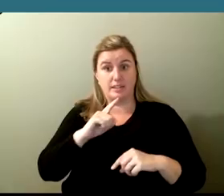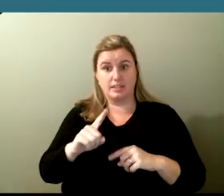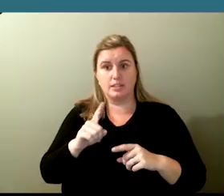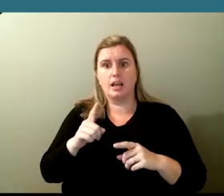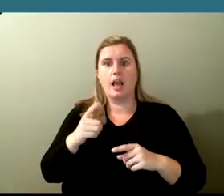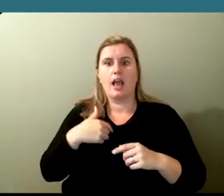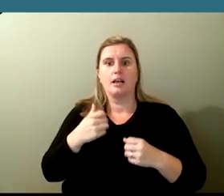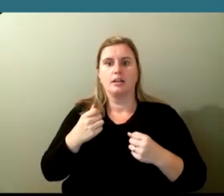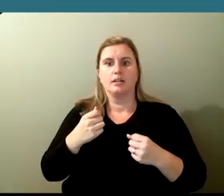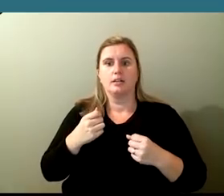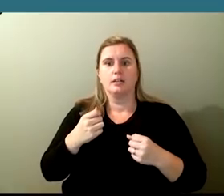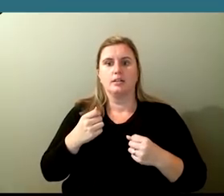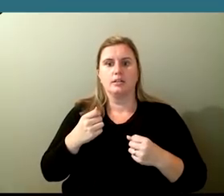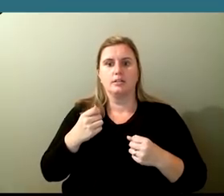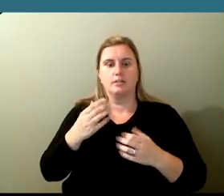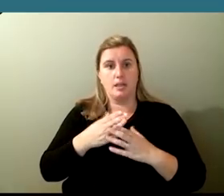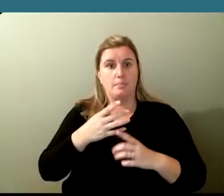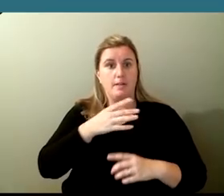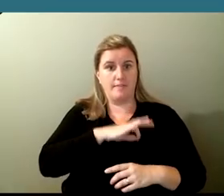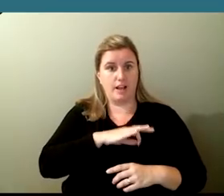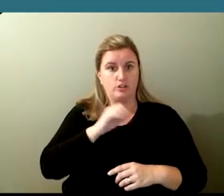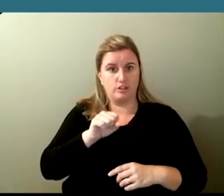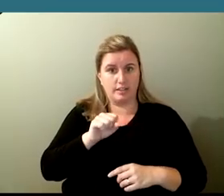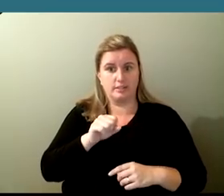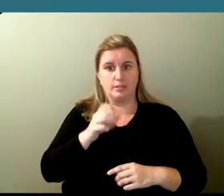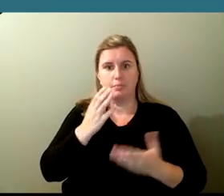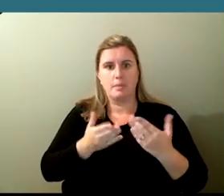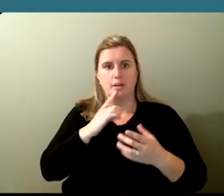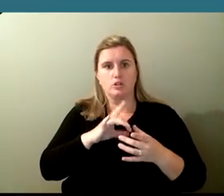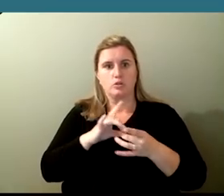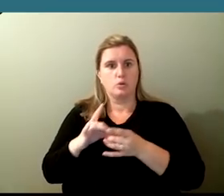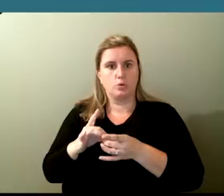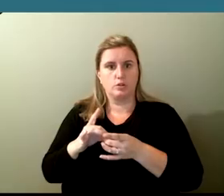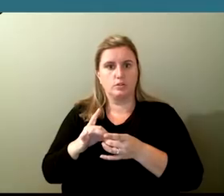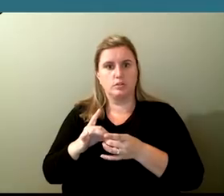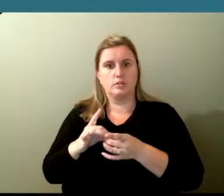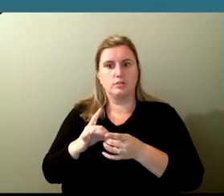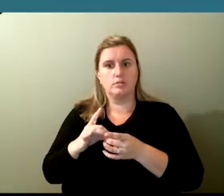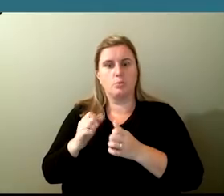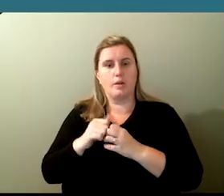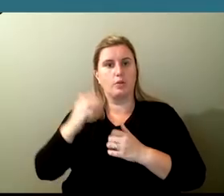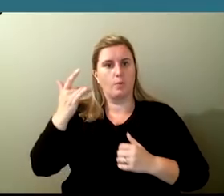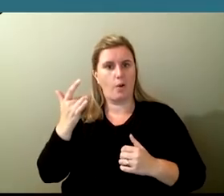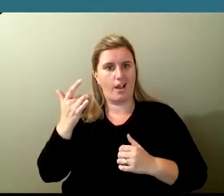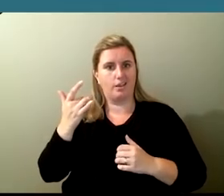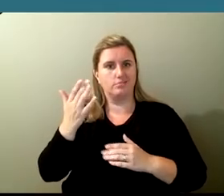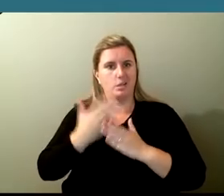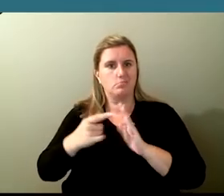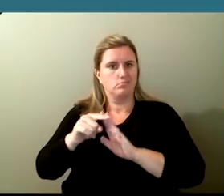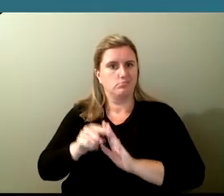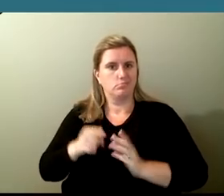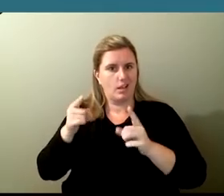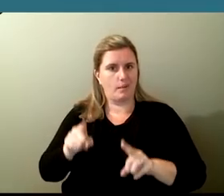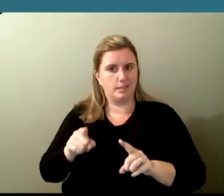some disadvantages, which perhaps may be associated with the why BST being such